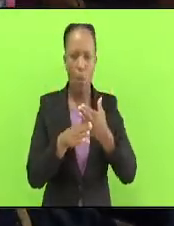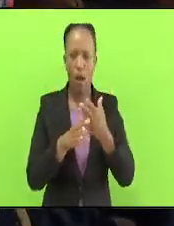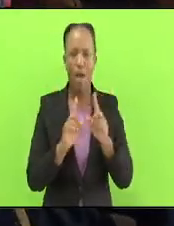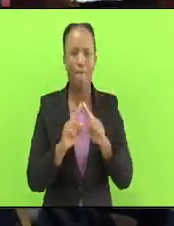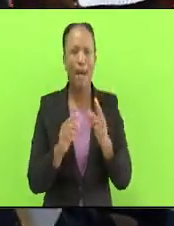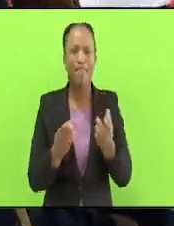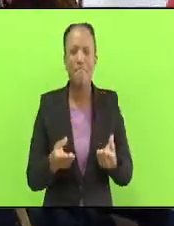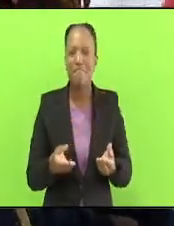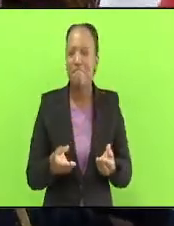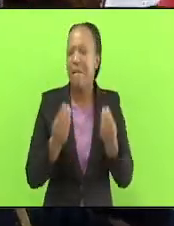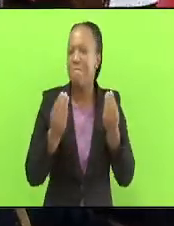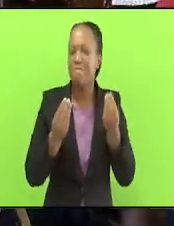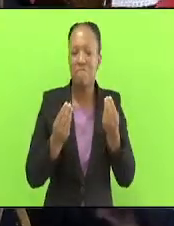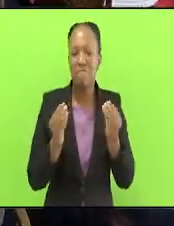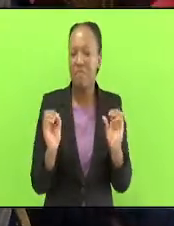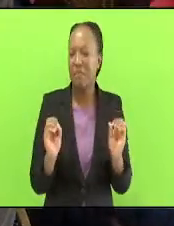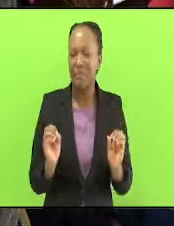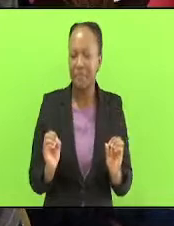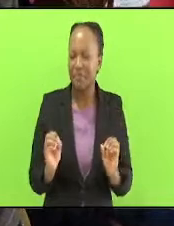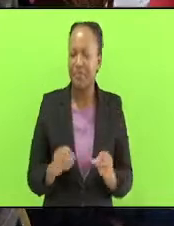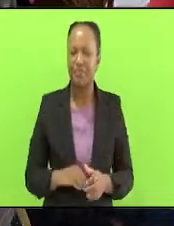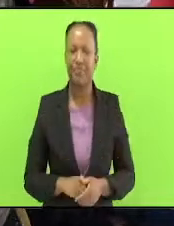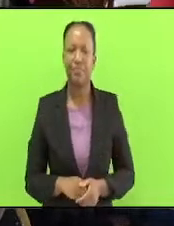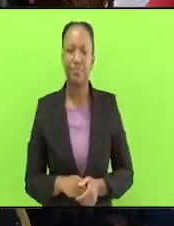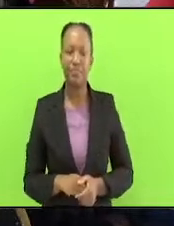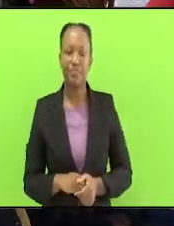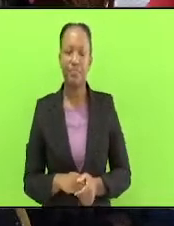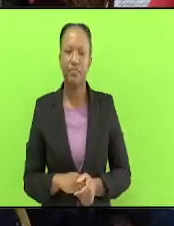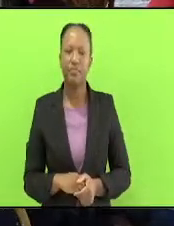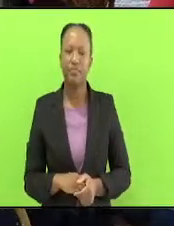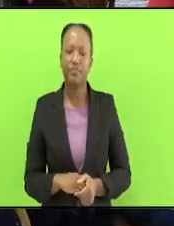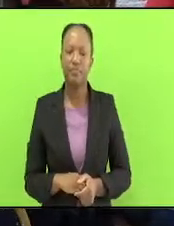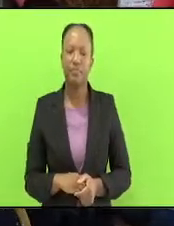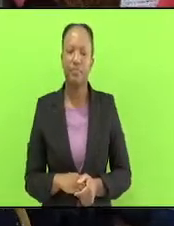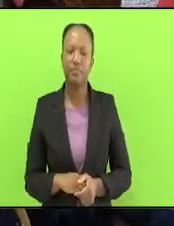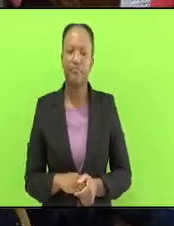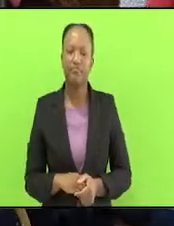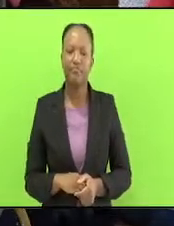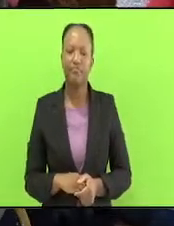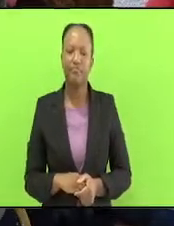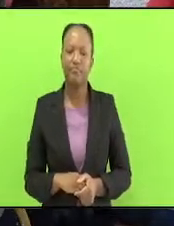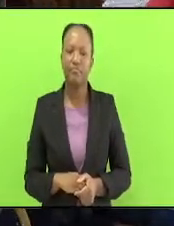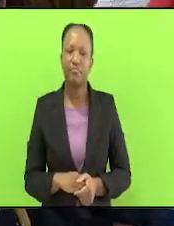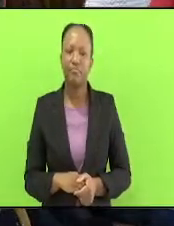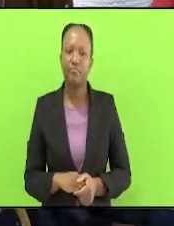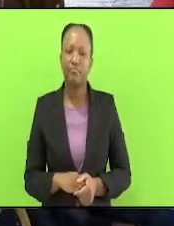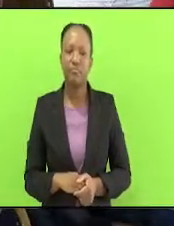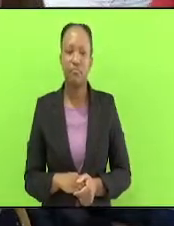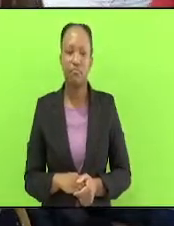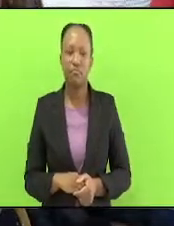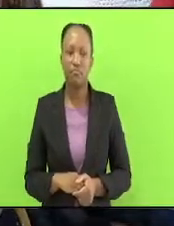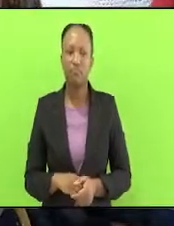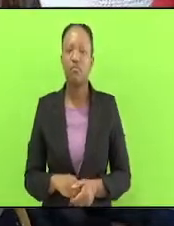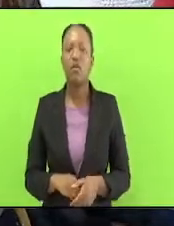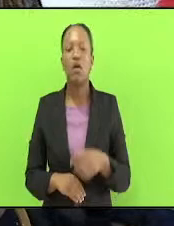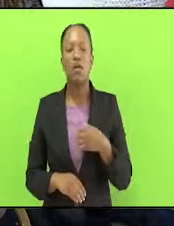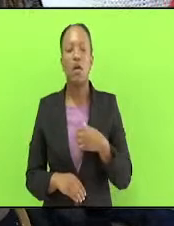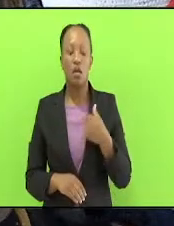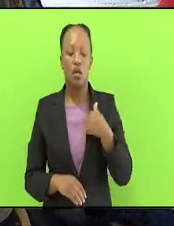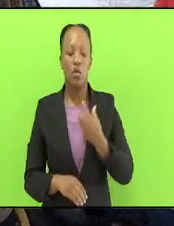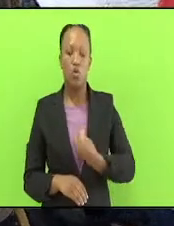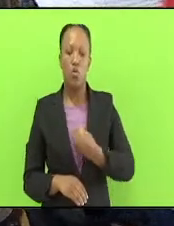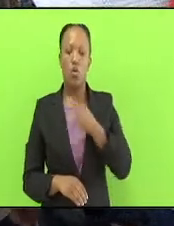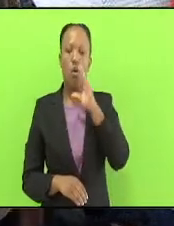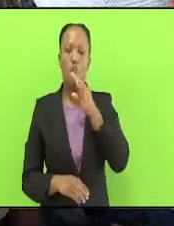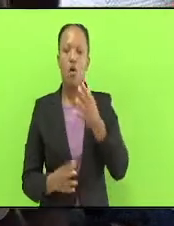been fortunate to get a job, though I am looking for job. And then how bua yana o le mosha tla